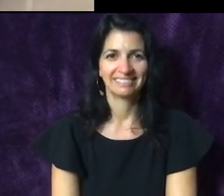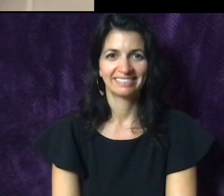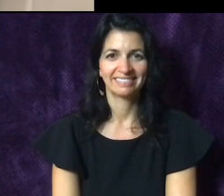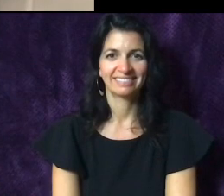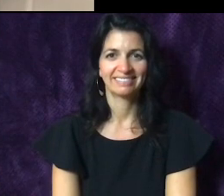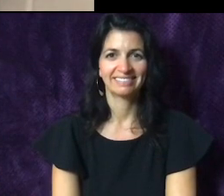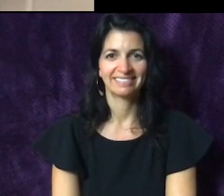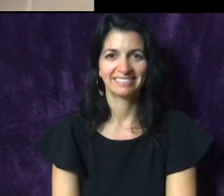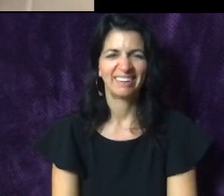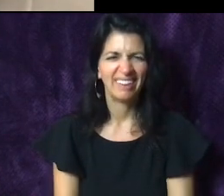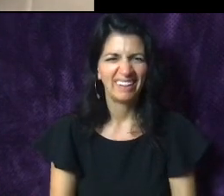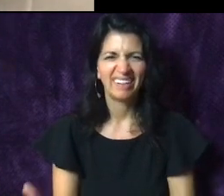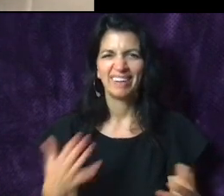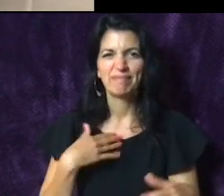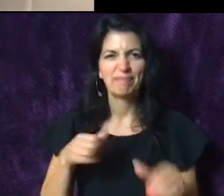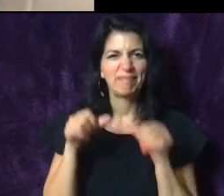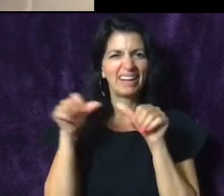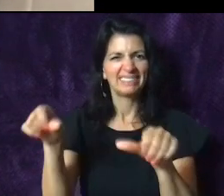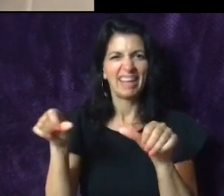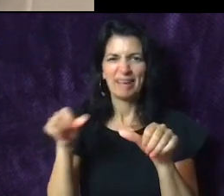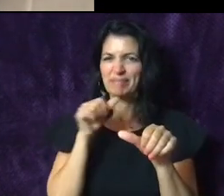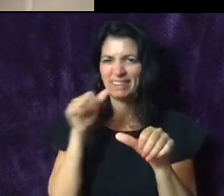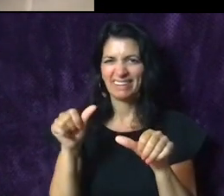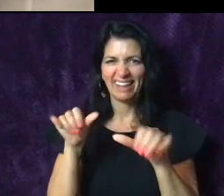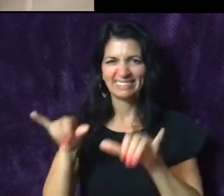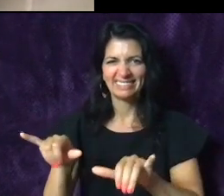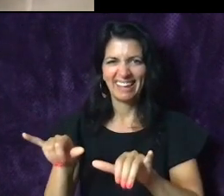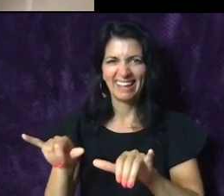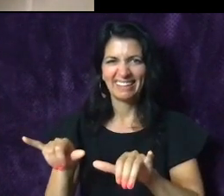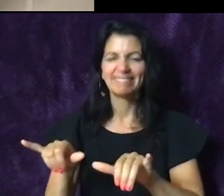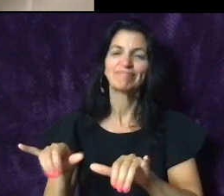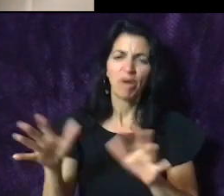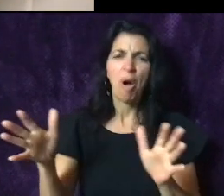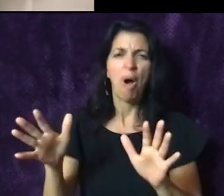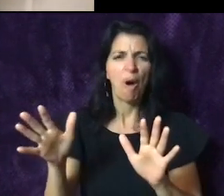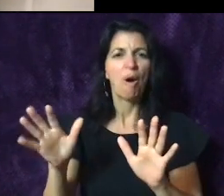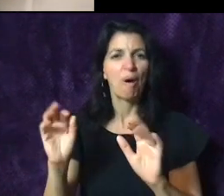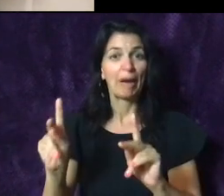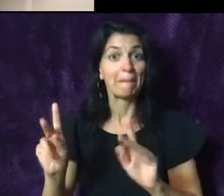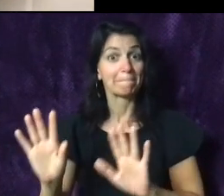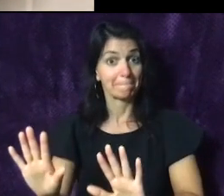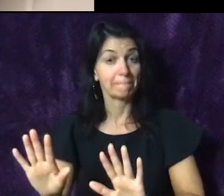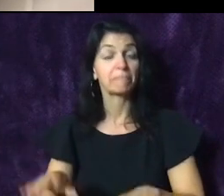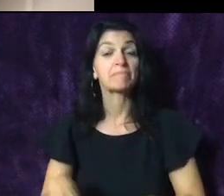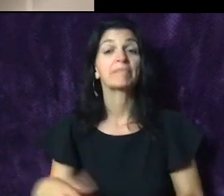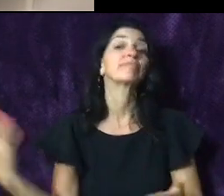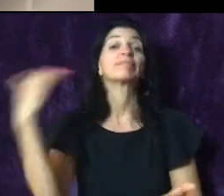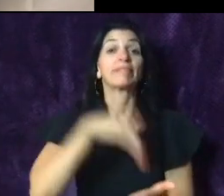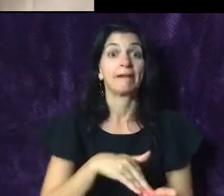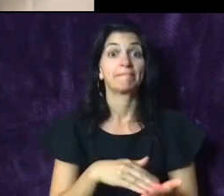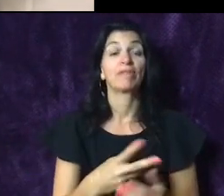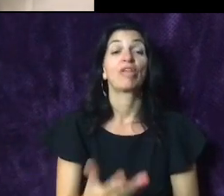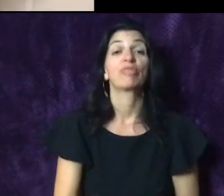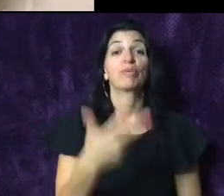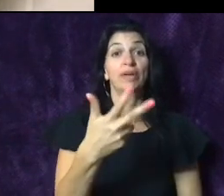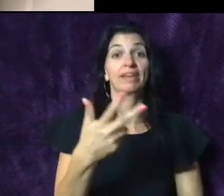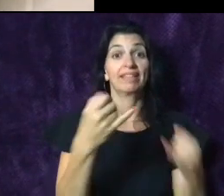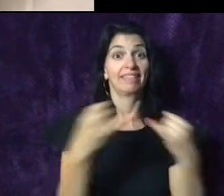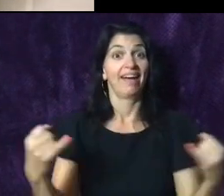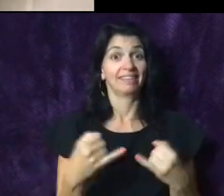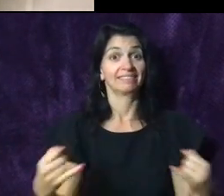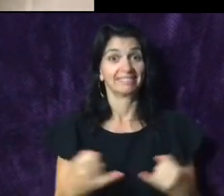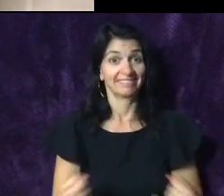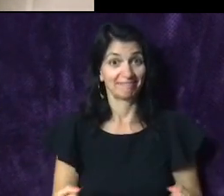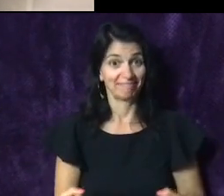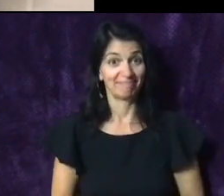Oh no, the tape isn't holding. Yeah, let's just hold it up with that book right there. Okay, that's pretty good. So once again, we're going to draw the 3